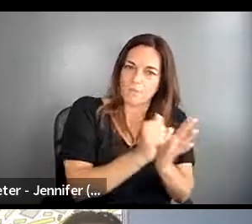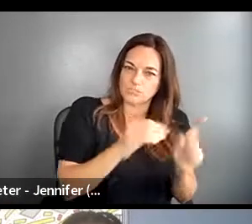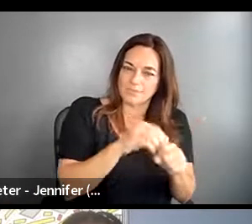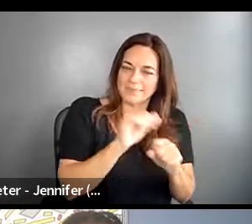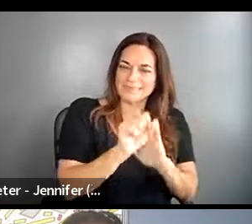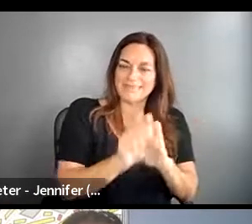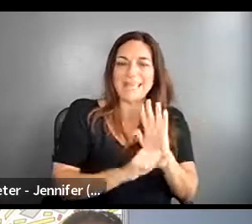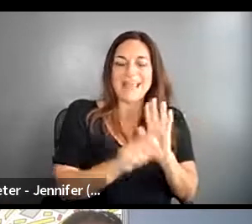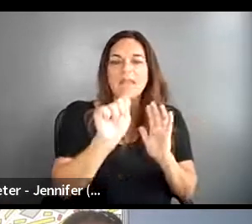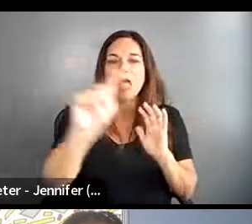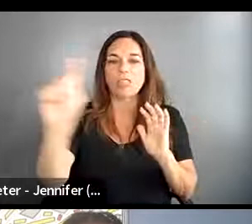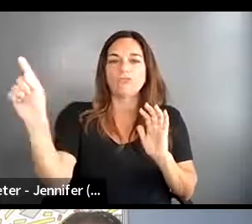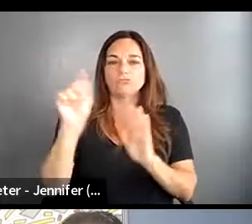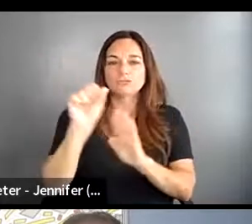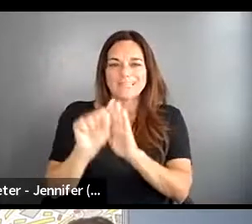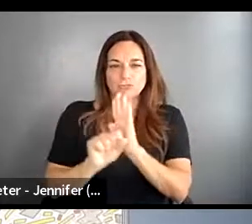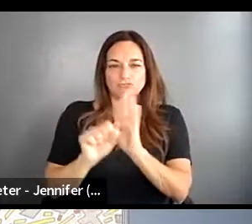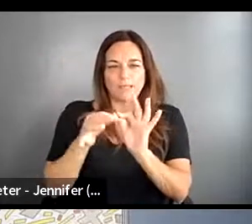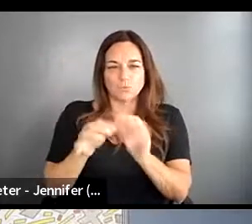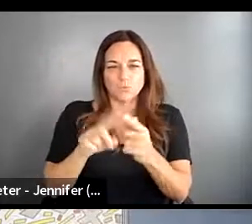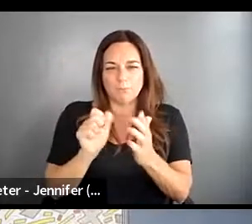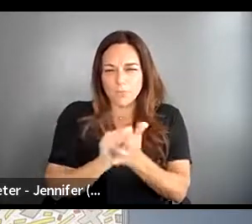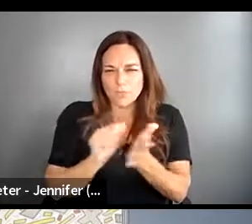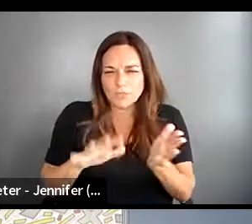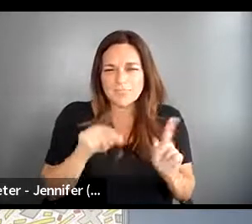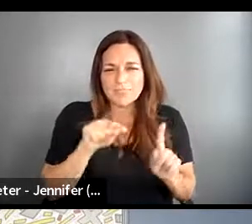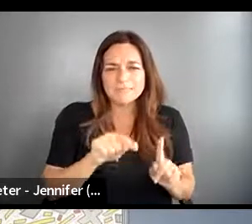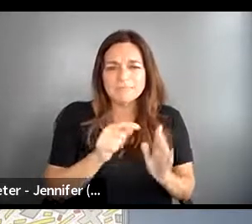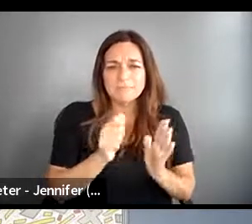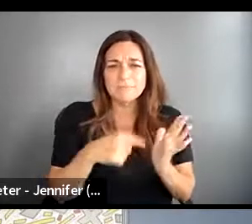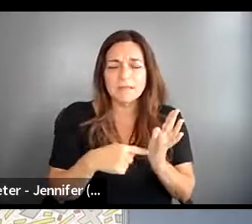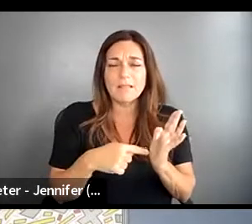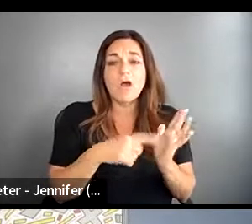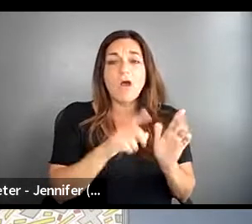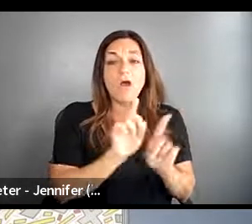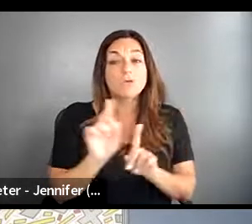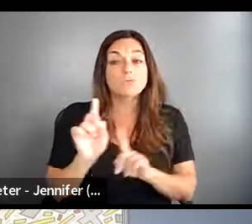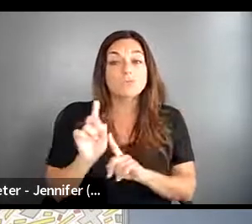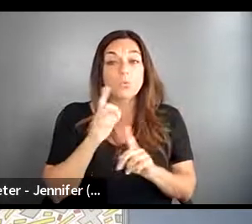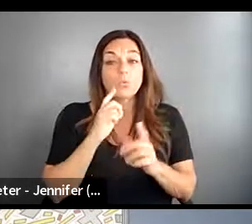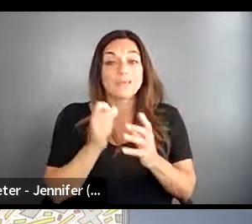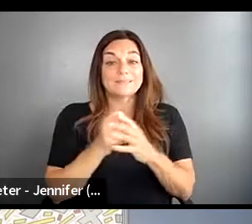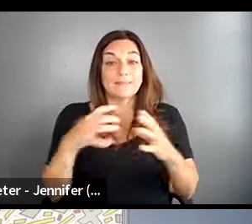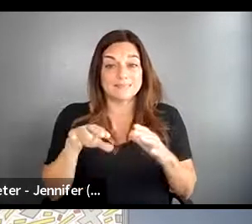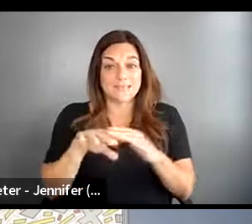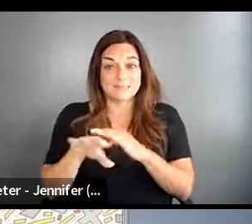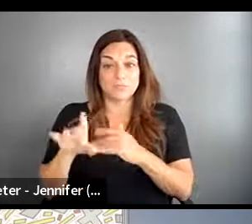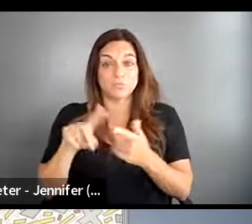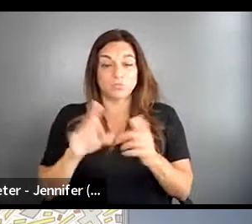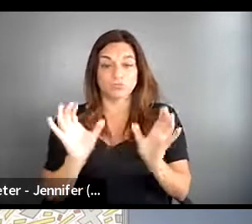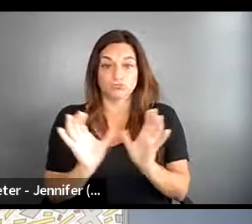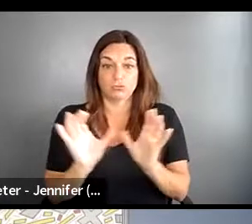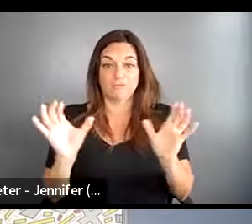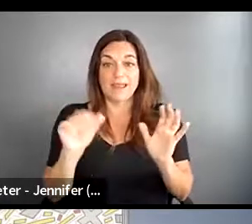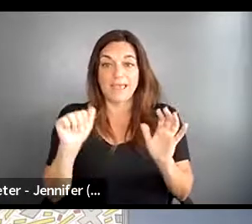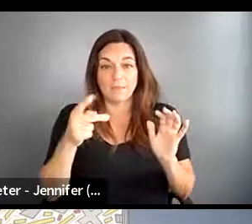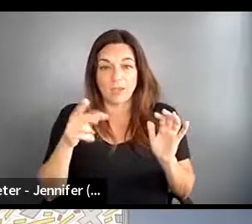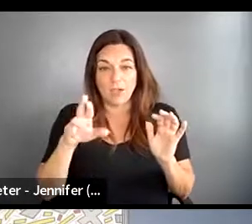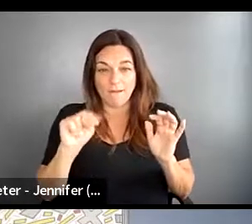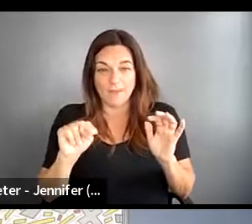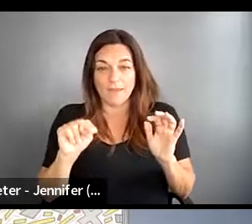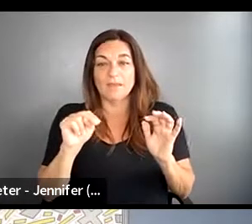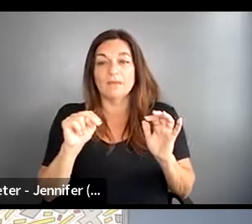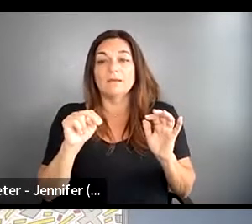other states related to abortion. This bill also expands access by permitting certified APRNs and physician's assistants under